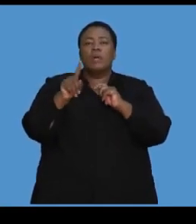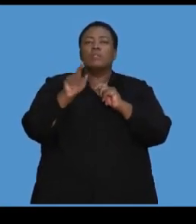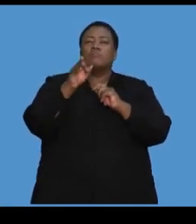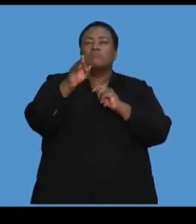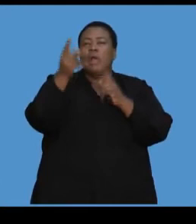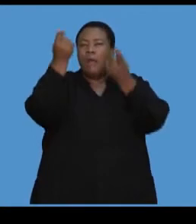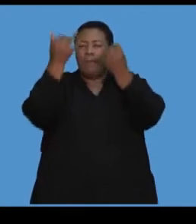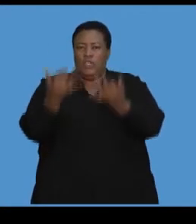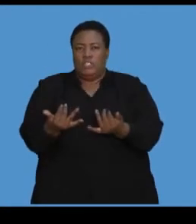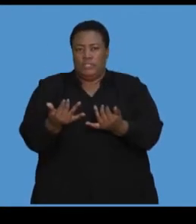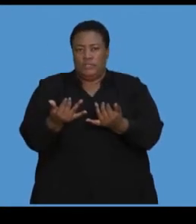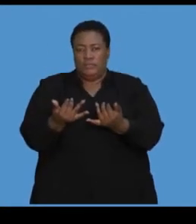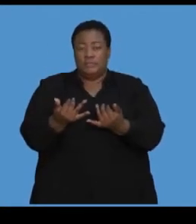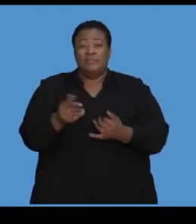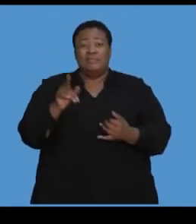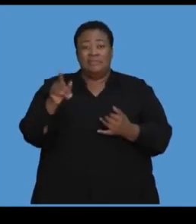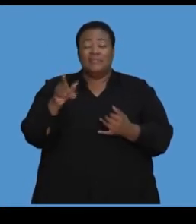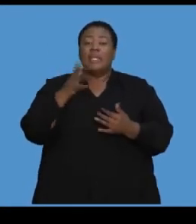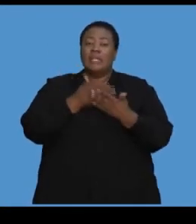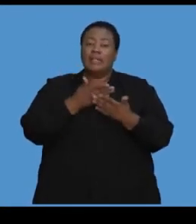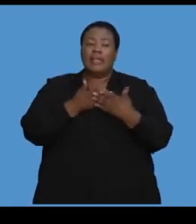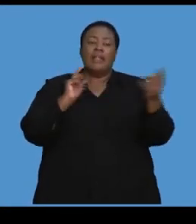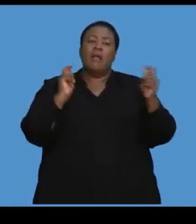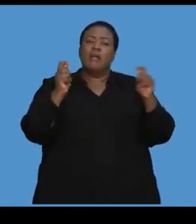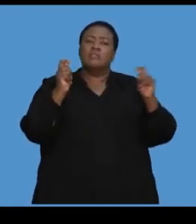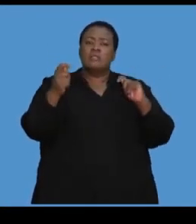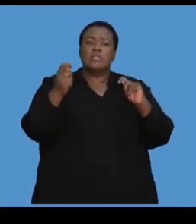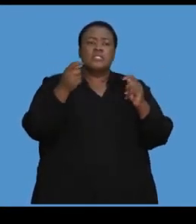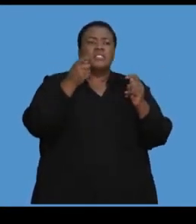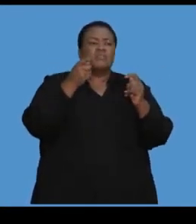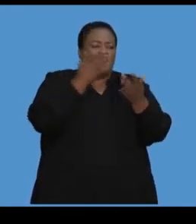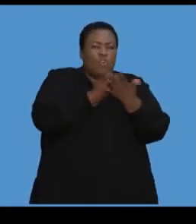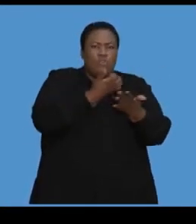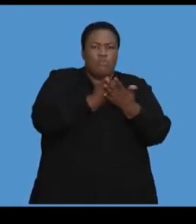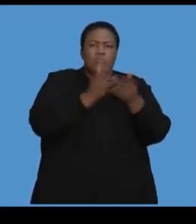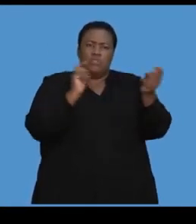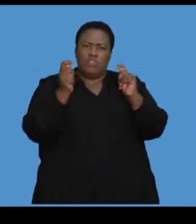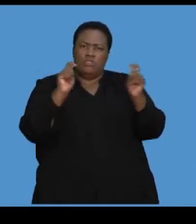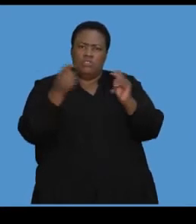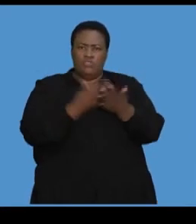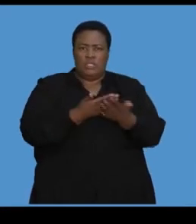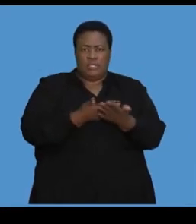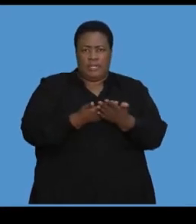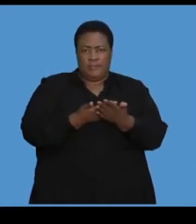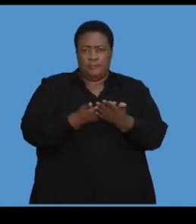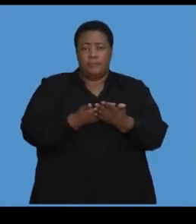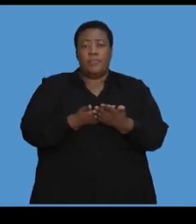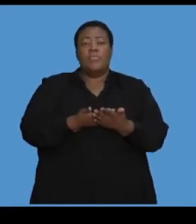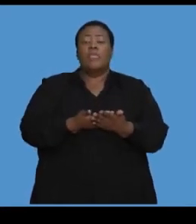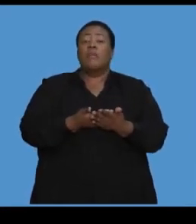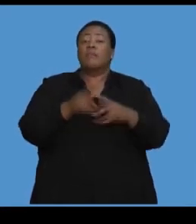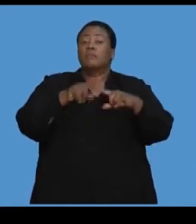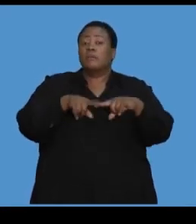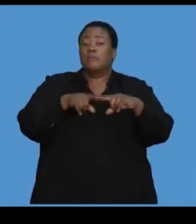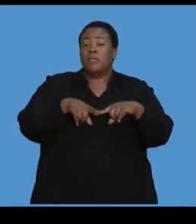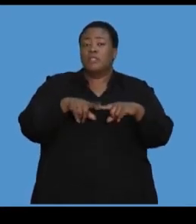The medium-term budget policy statement, it adjusts any changes in the economy since the main budget was uttered there. It